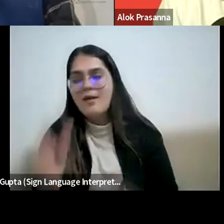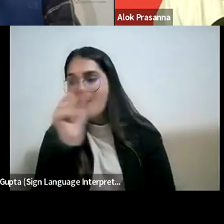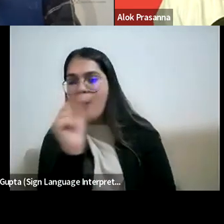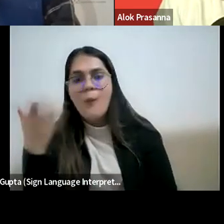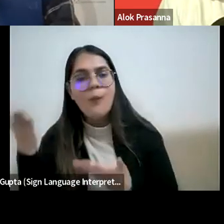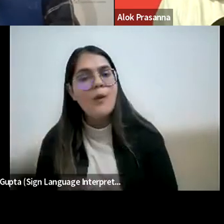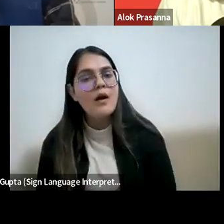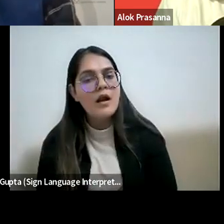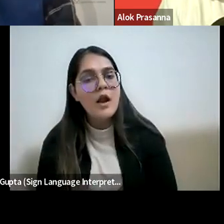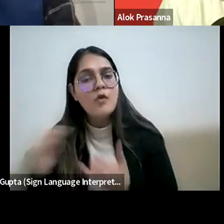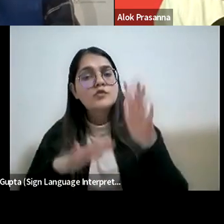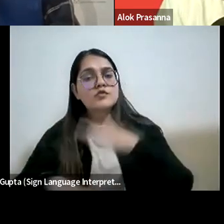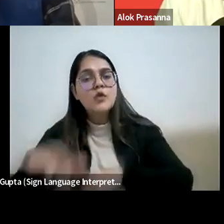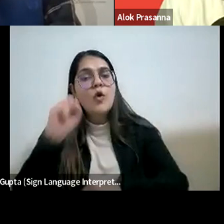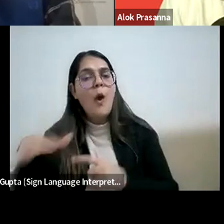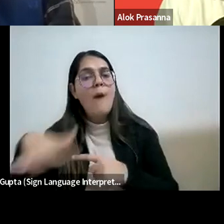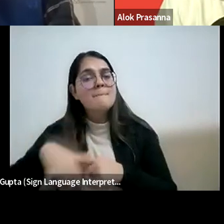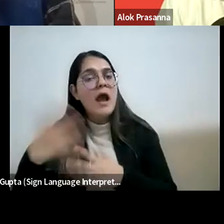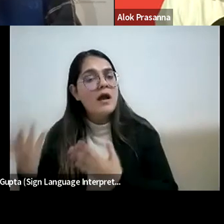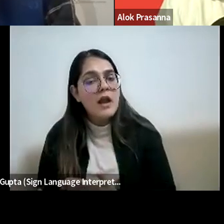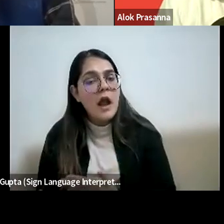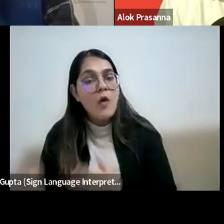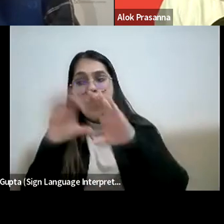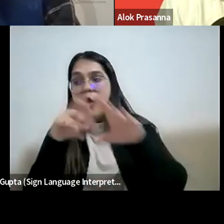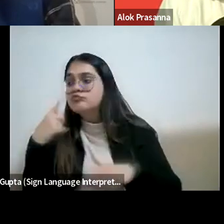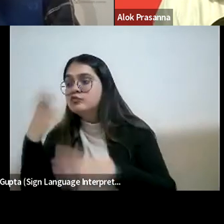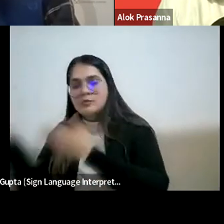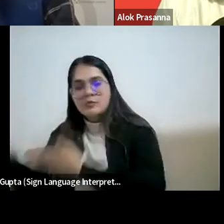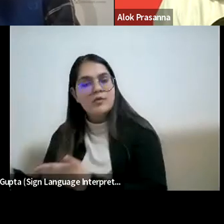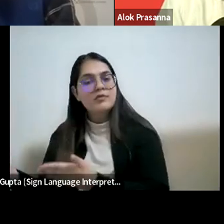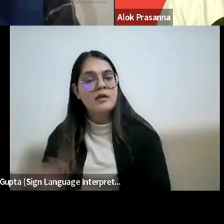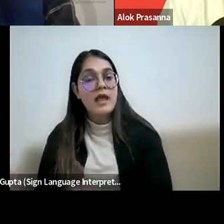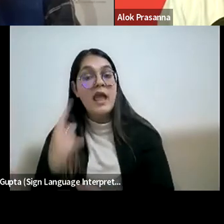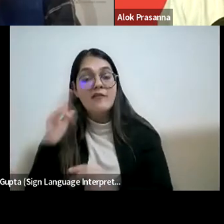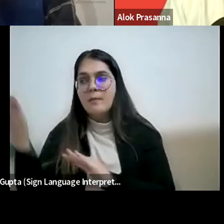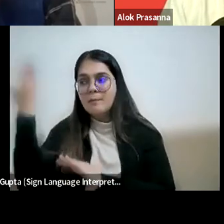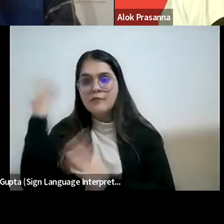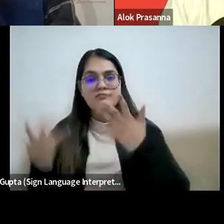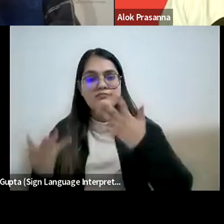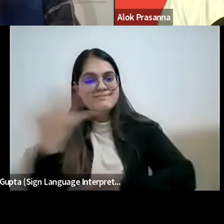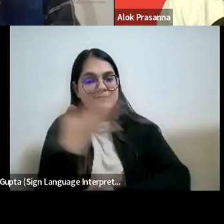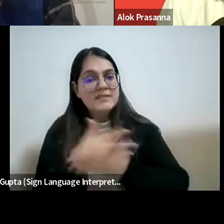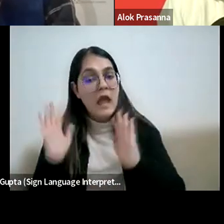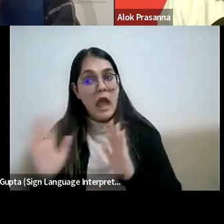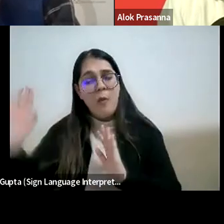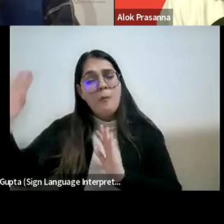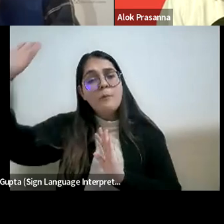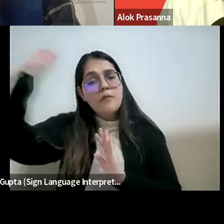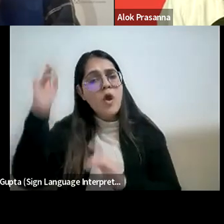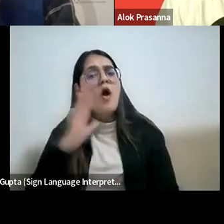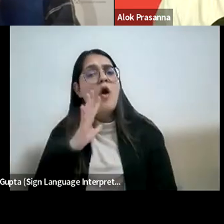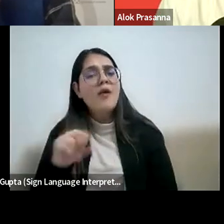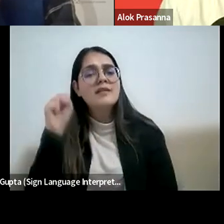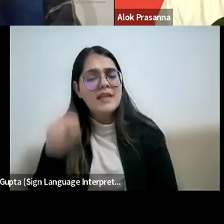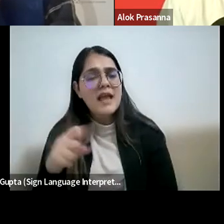the social background of the framers of the Constitution. And if we remember the debates which took place at that time, they were so relevant.